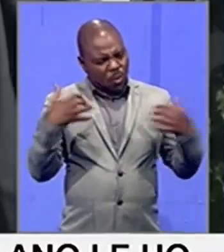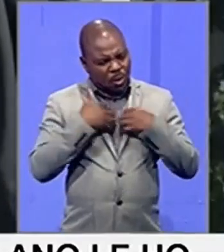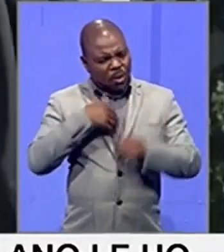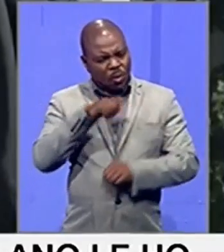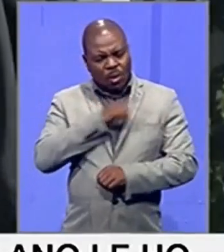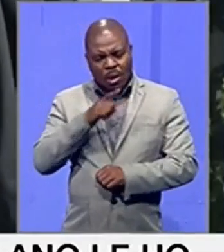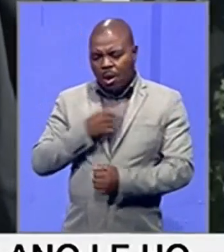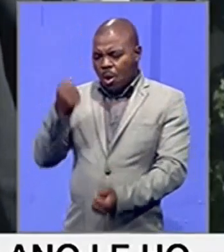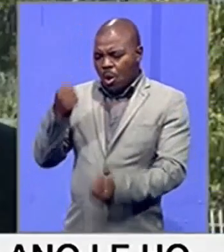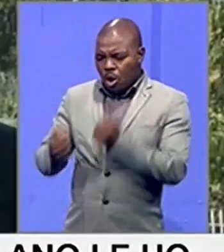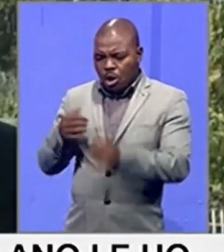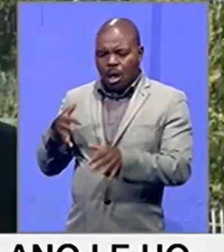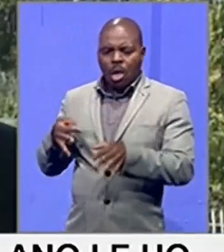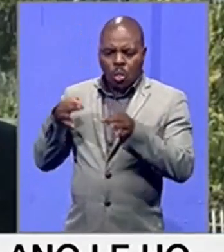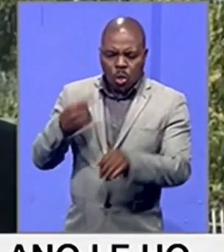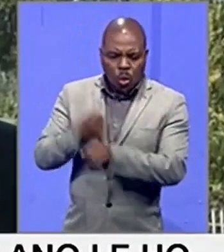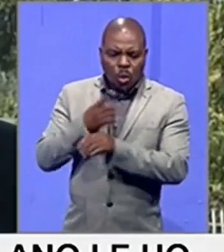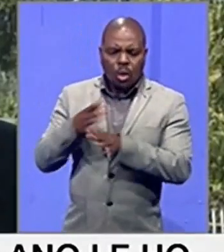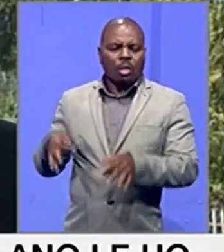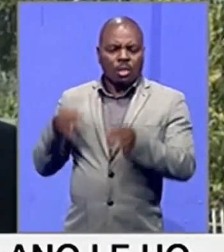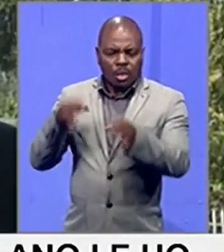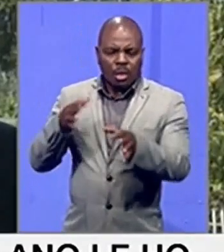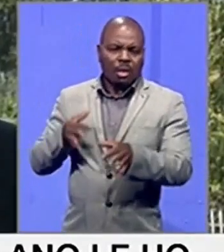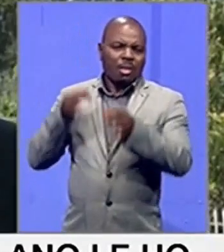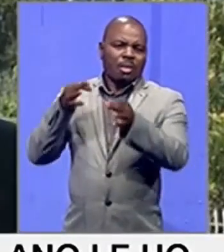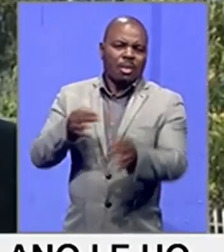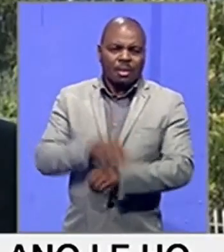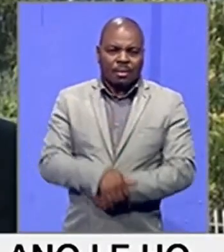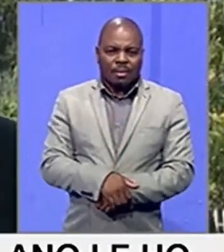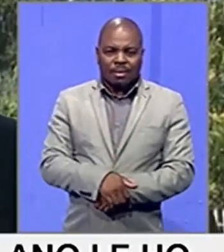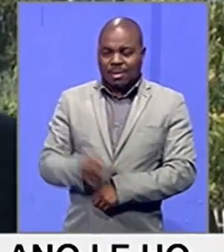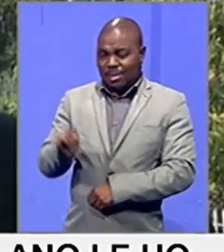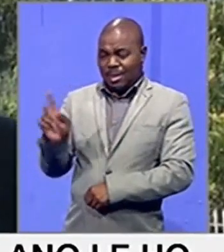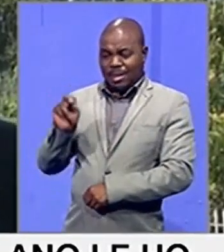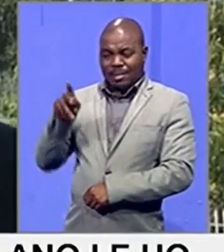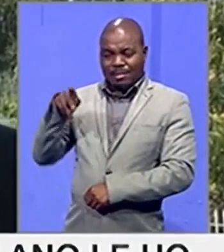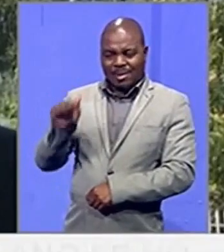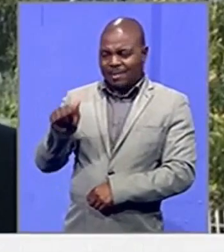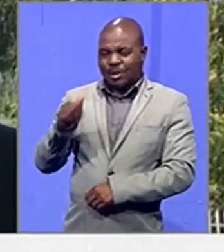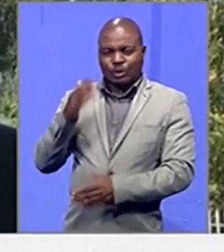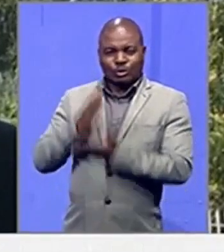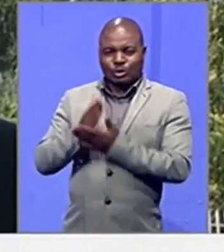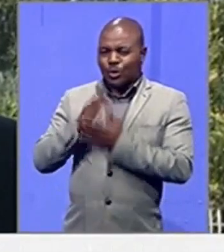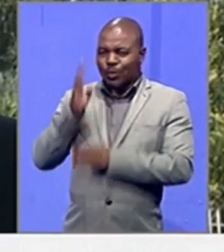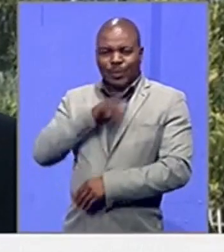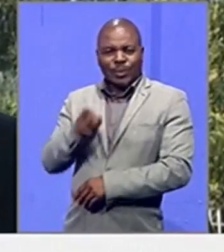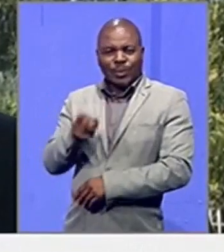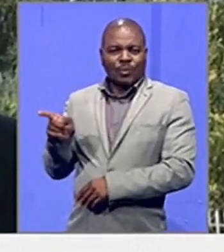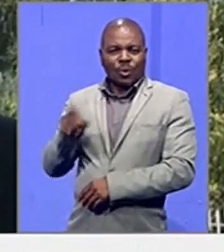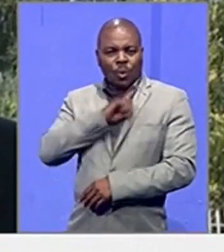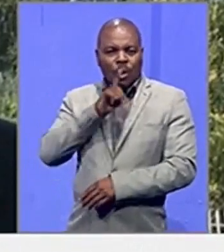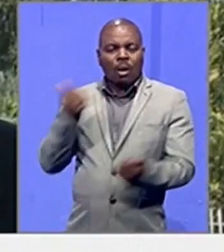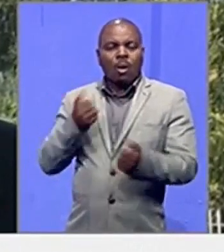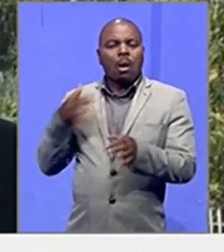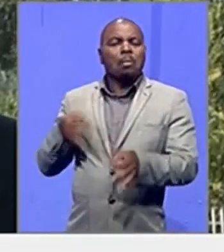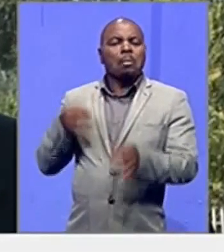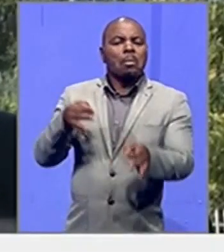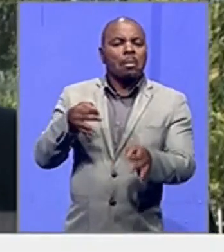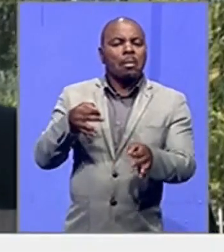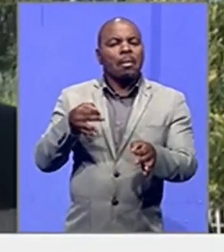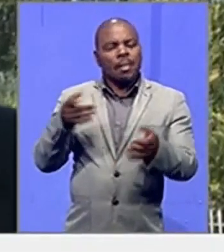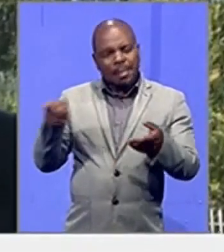ga kgetsi eno gangwe le gape. They are not sure about their case. They want a postponement. They've already made a statement that